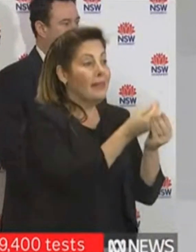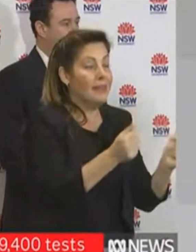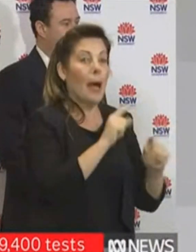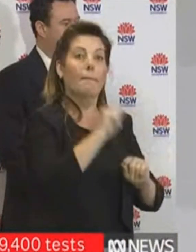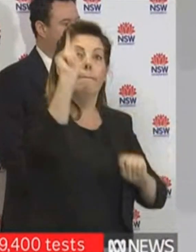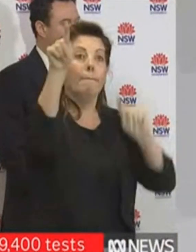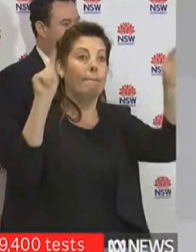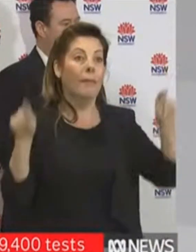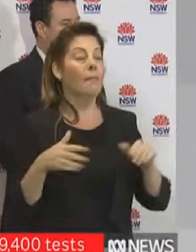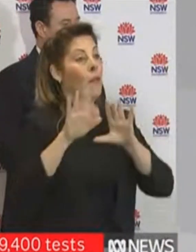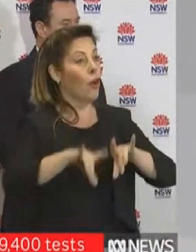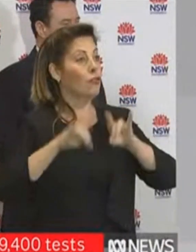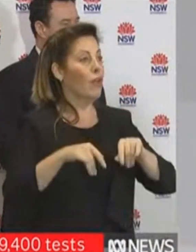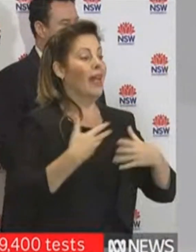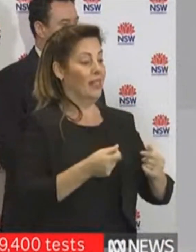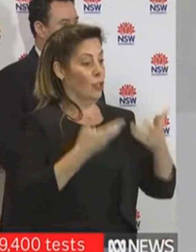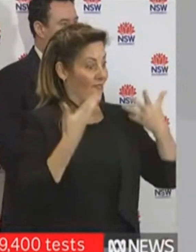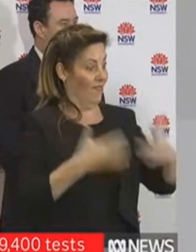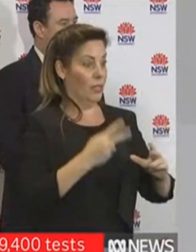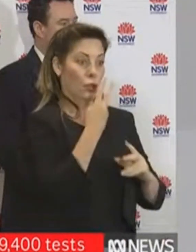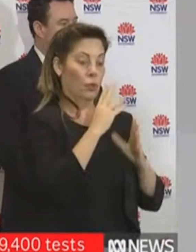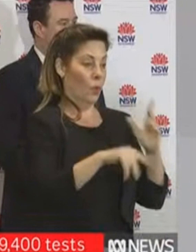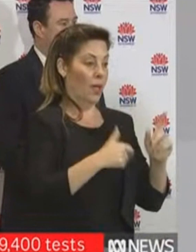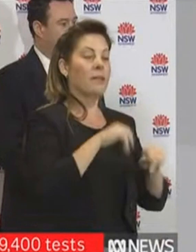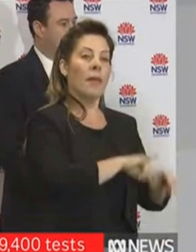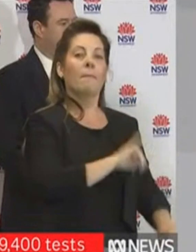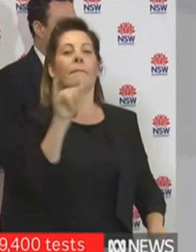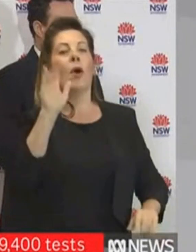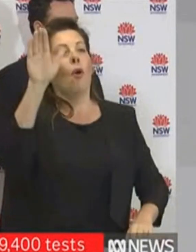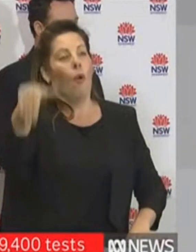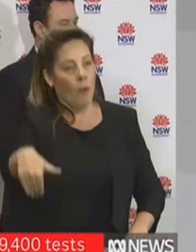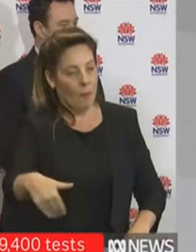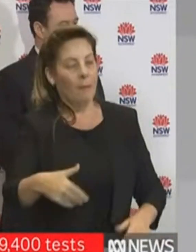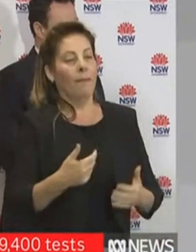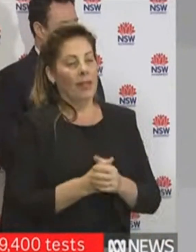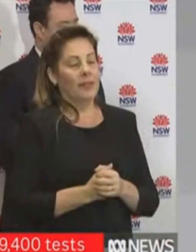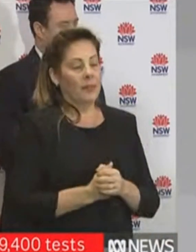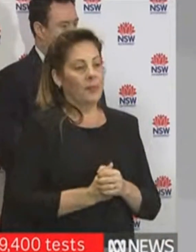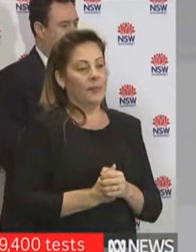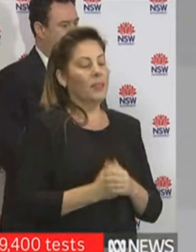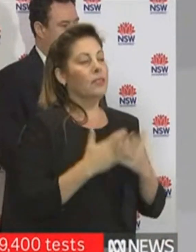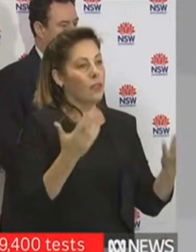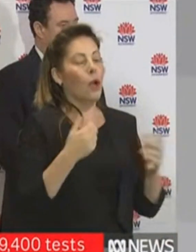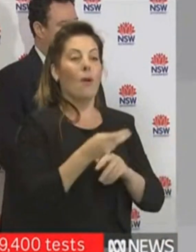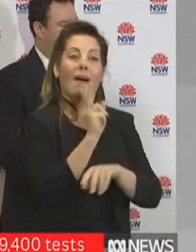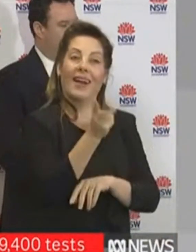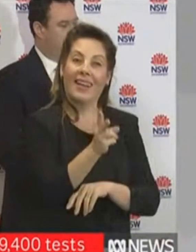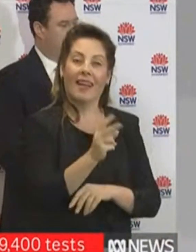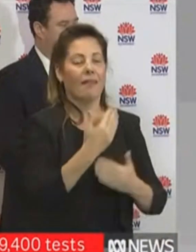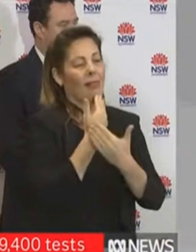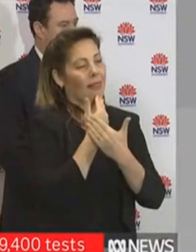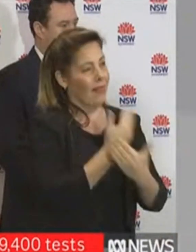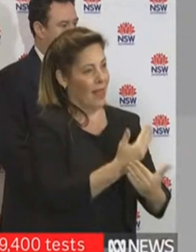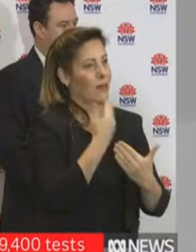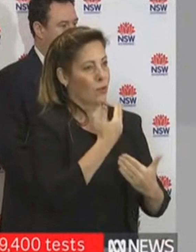that as well. So just a big thank you again to everybody for the role you've taken in keeping everybody safe. And of